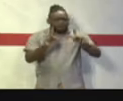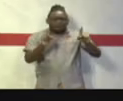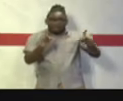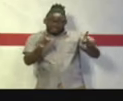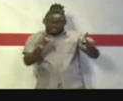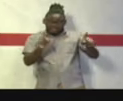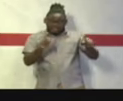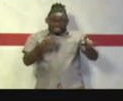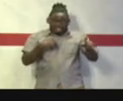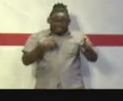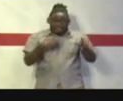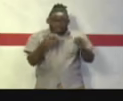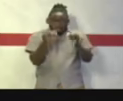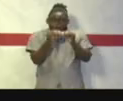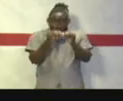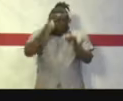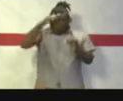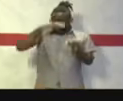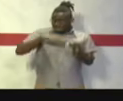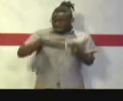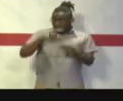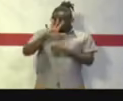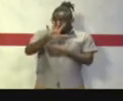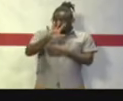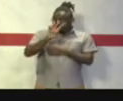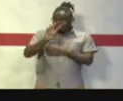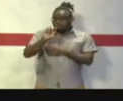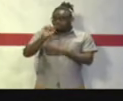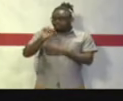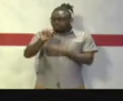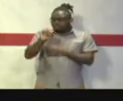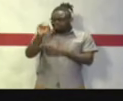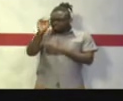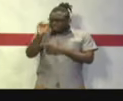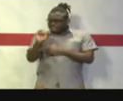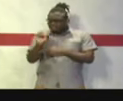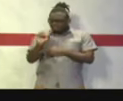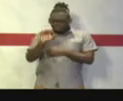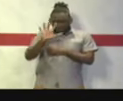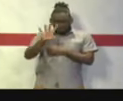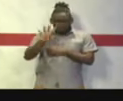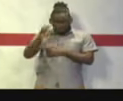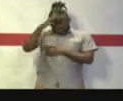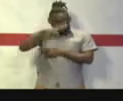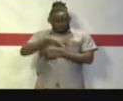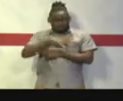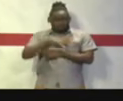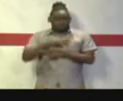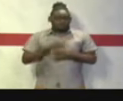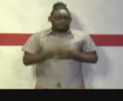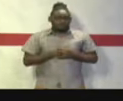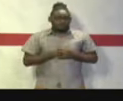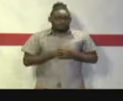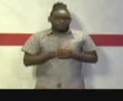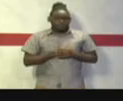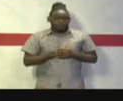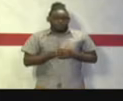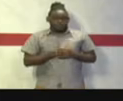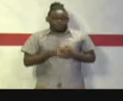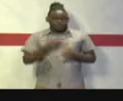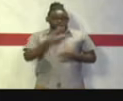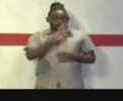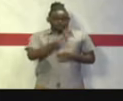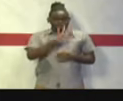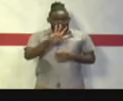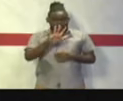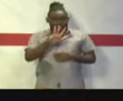predominance, 54.7%, female predominance, 54.7%, versus males, 45.3%. And I believe that's the last